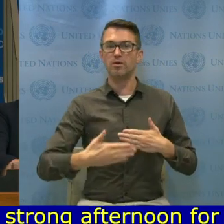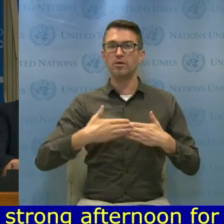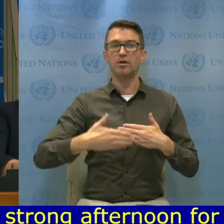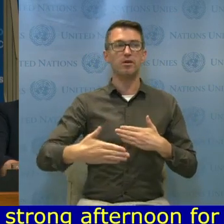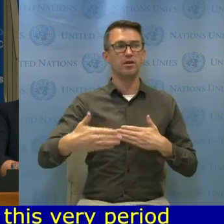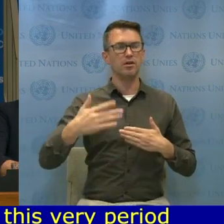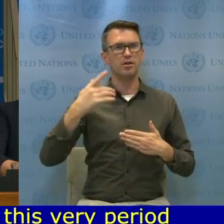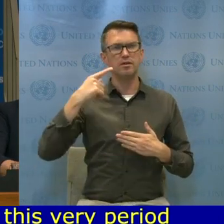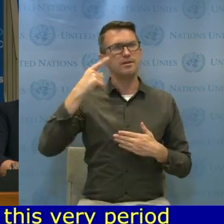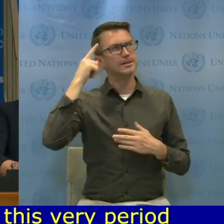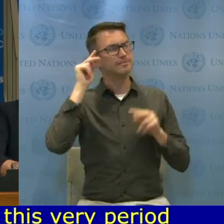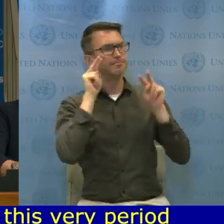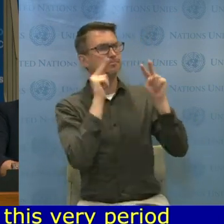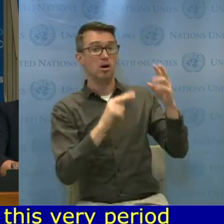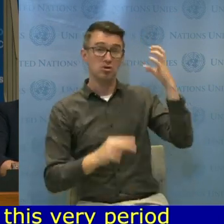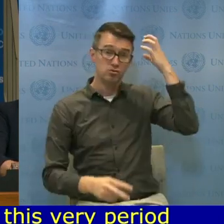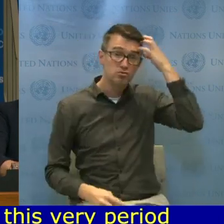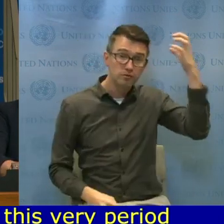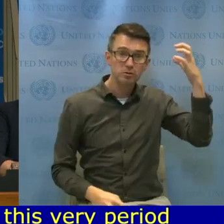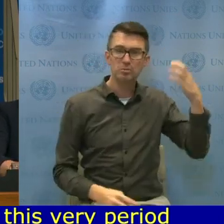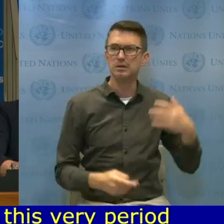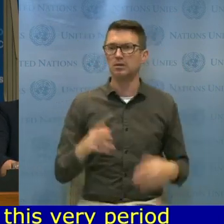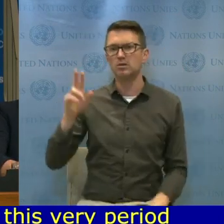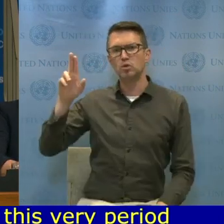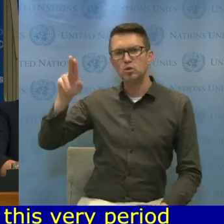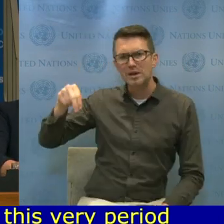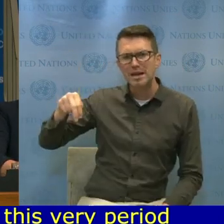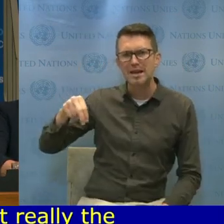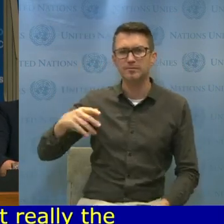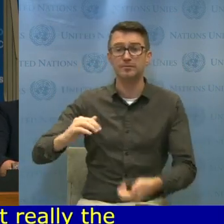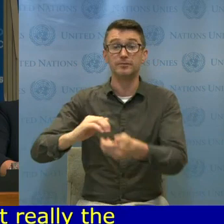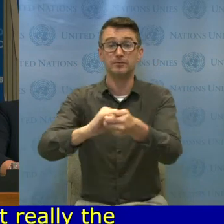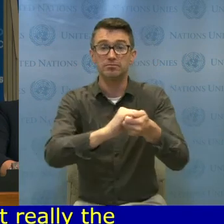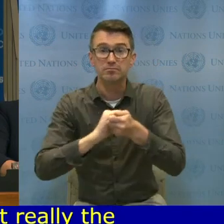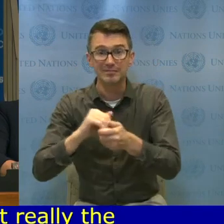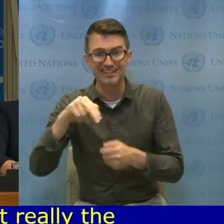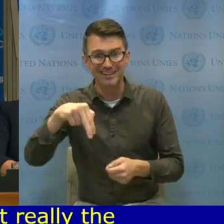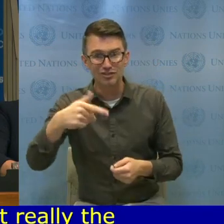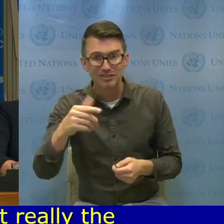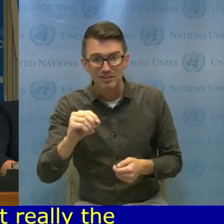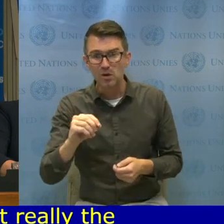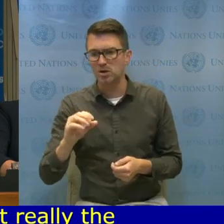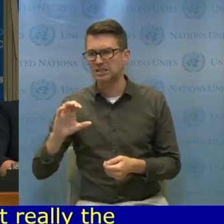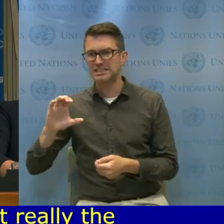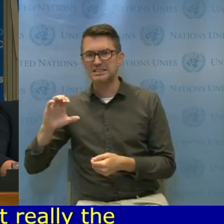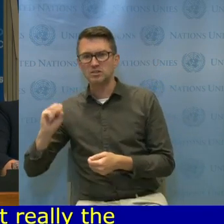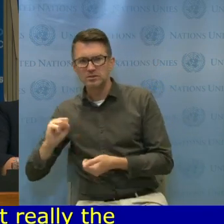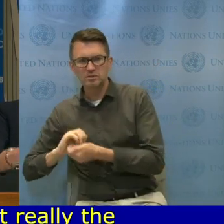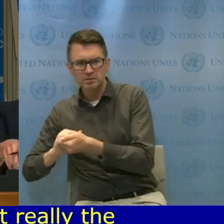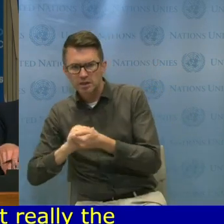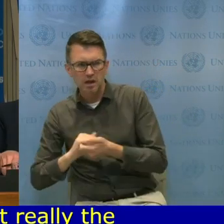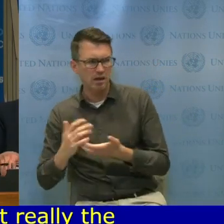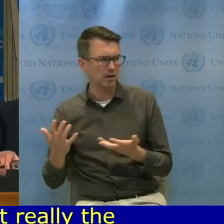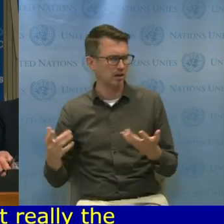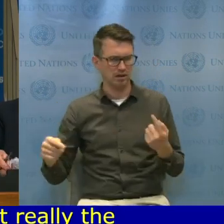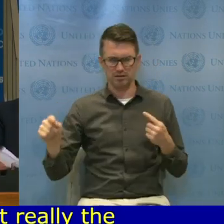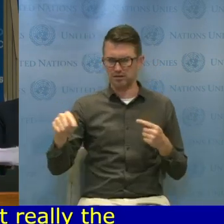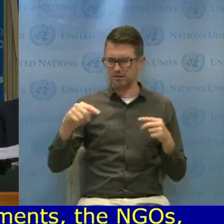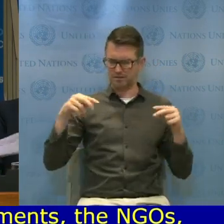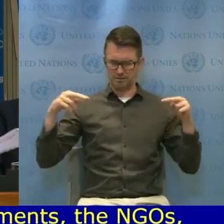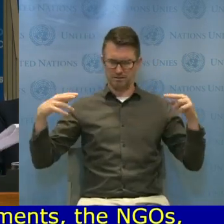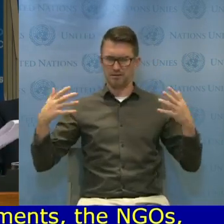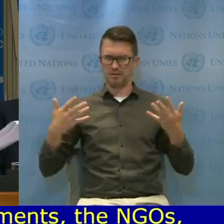civil society meet each other, listen to each other, and I hope inspire each other. We